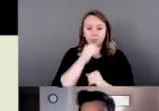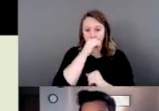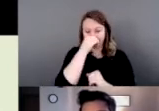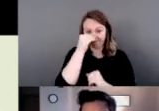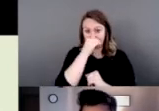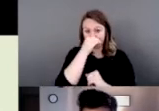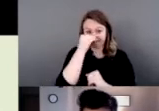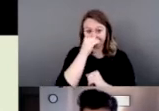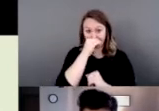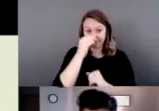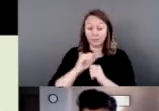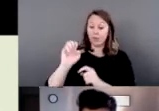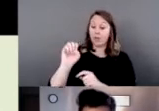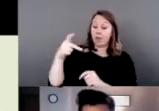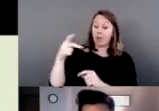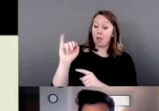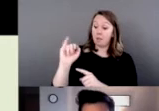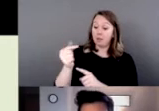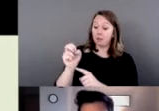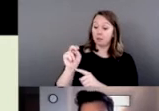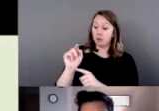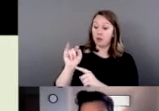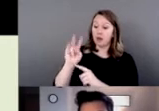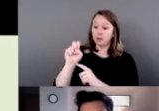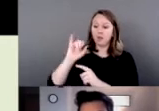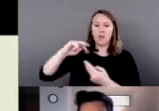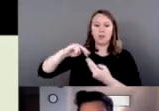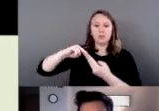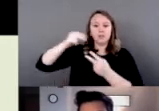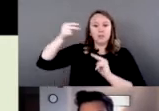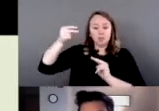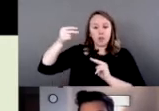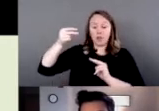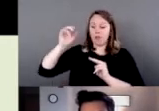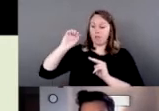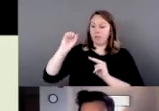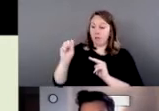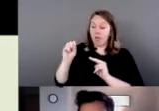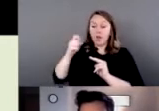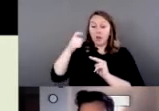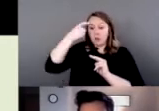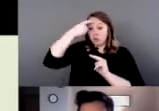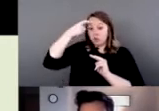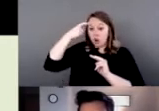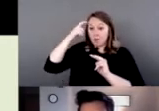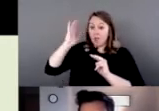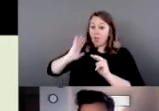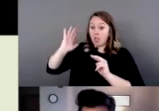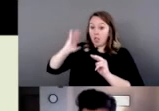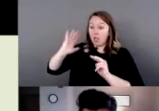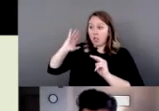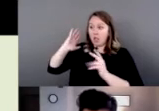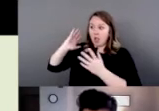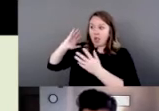genes can carry memories of trauma experienced by our ancestors And that can influence how we react